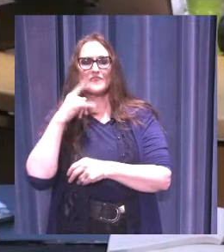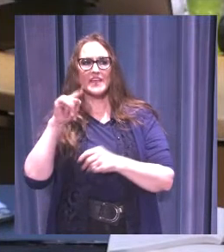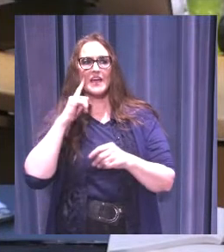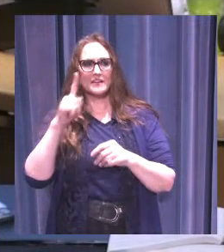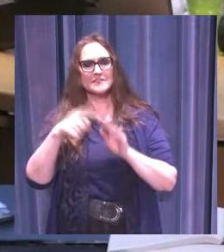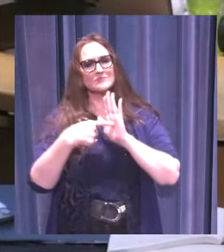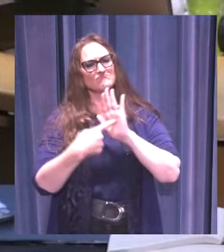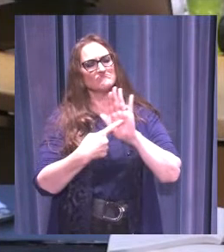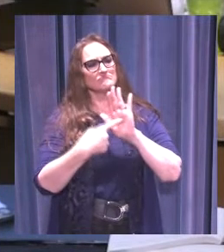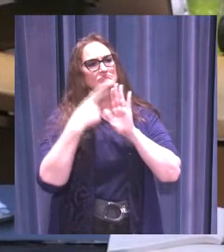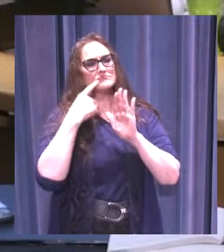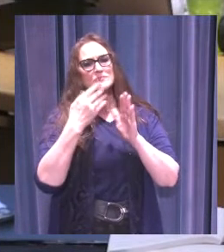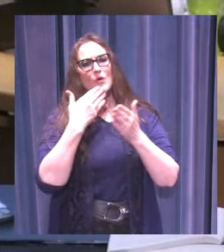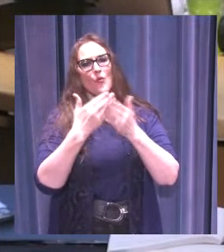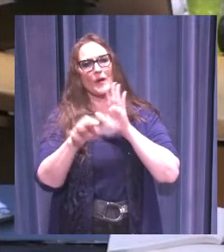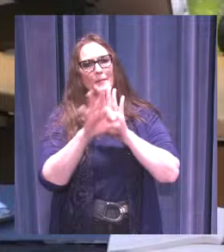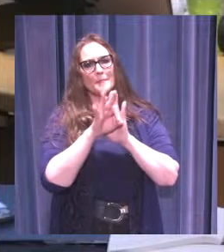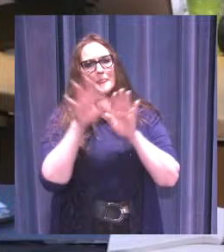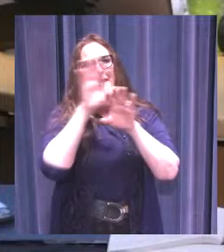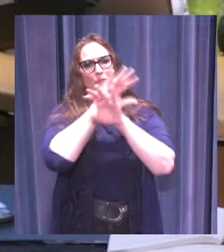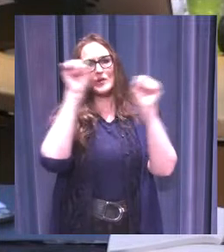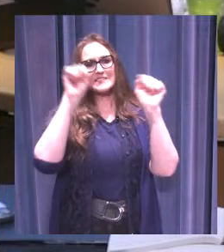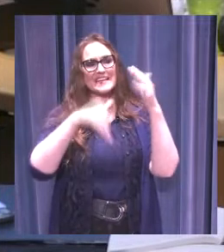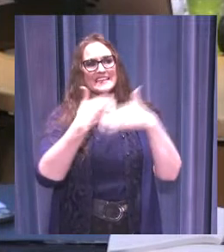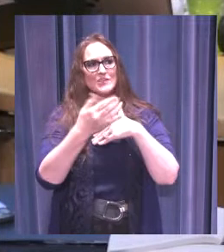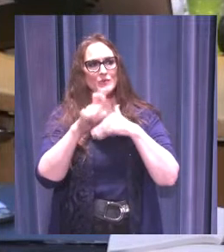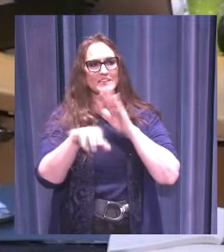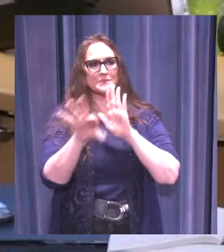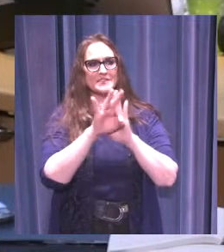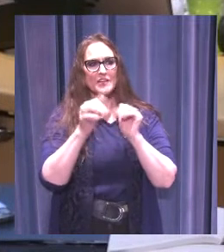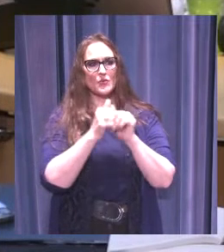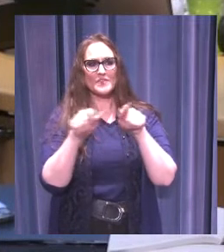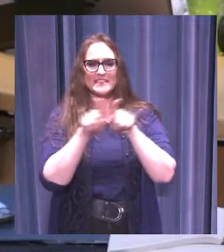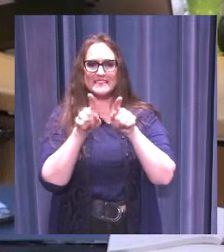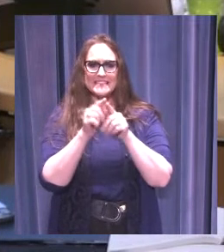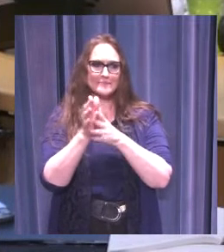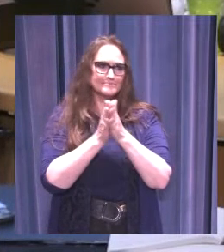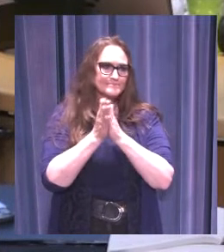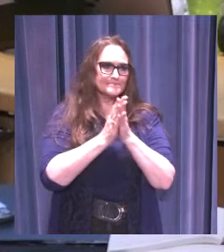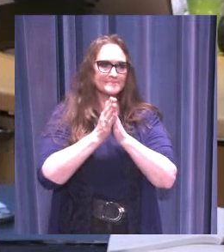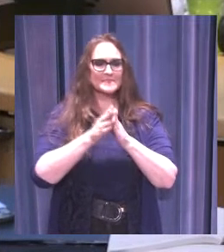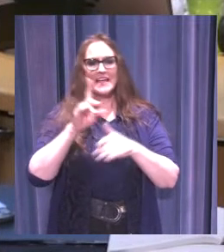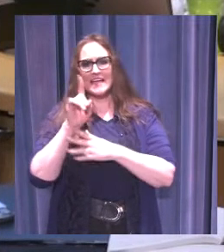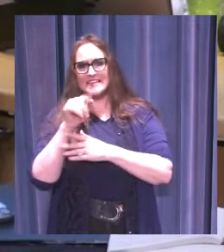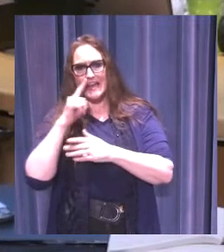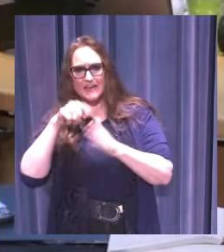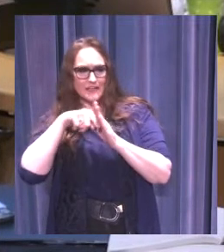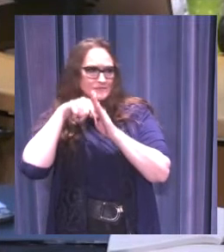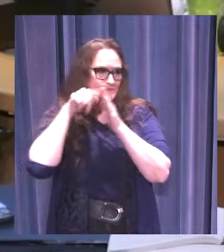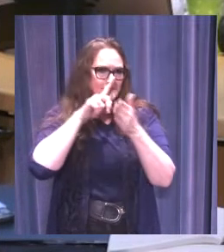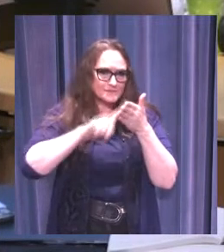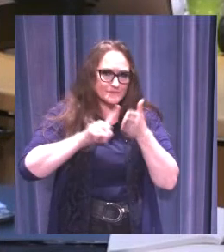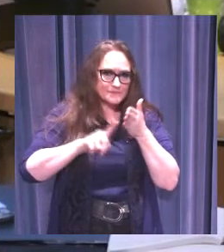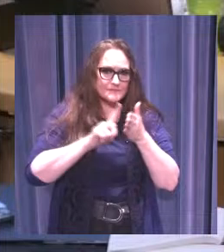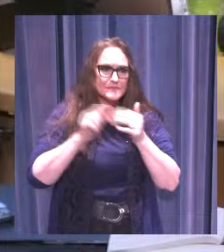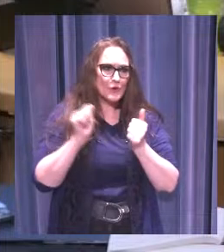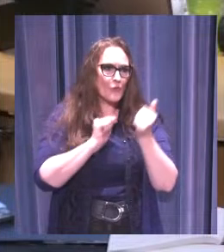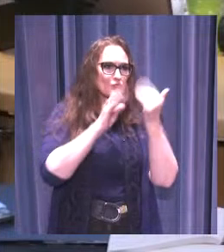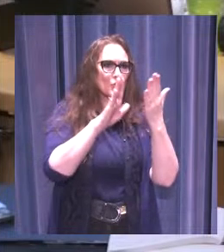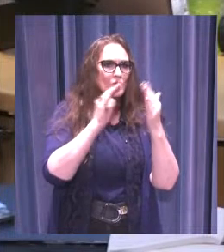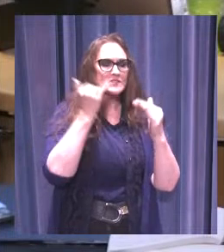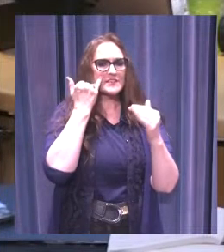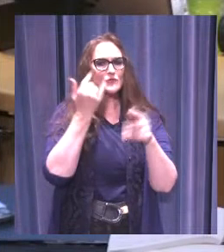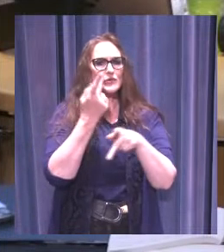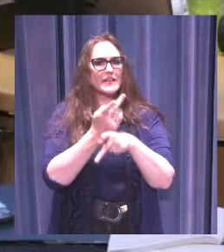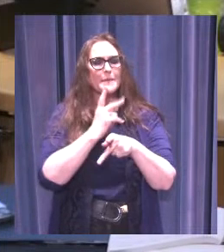well-chosen president. Our next president needs to be selected with the same rigorous, data-driven approach if we are to maintain our outstanding reputation in